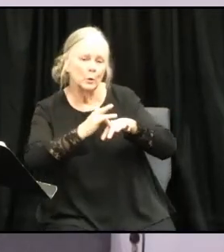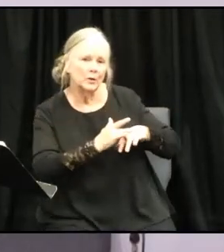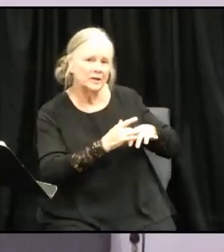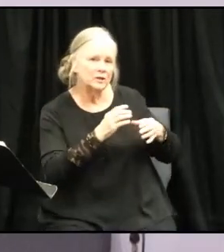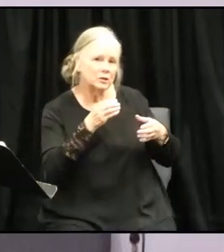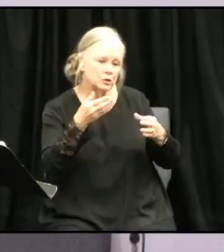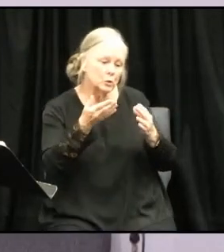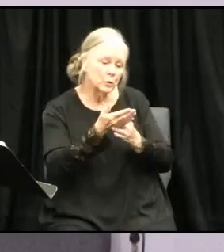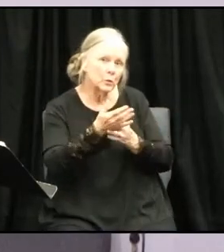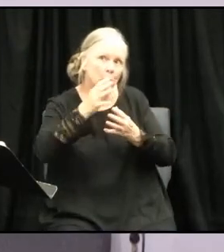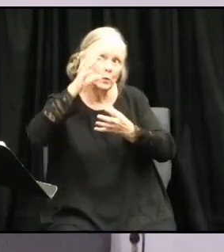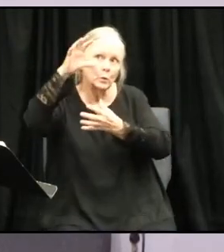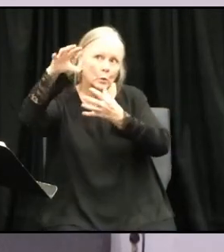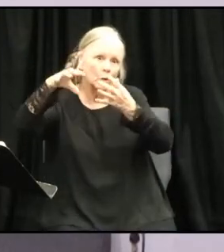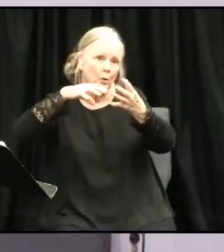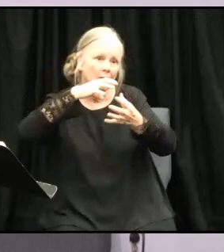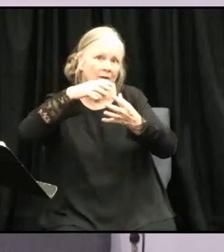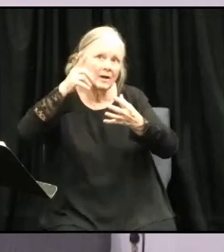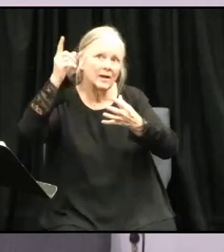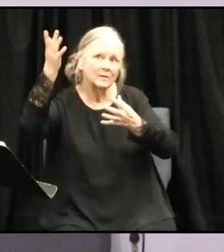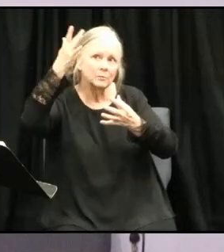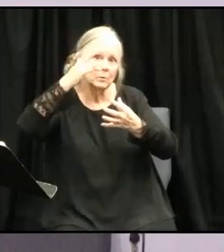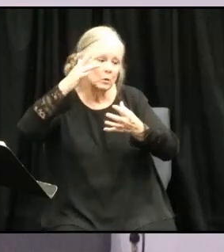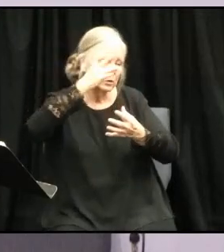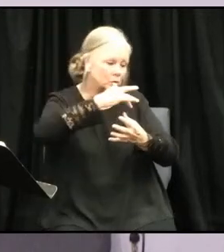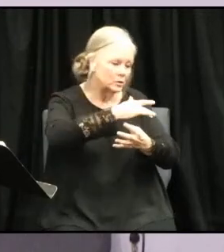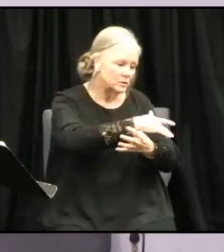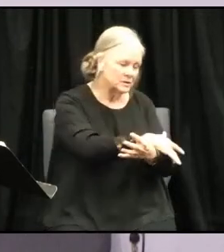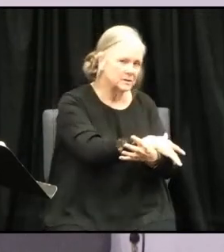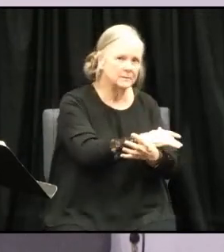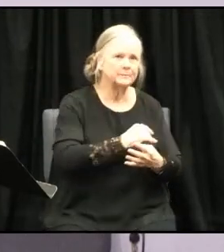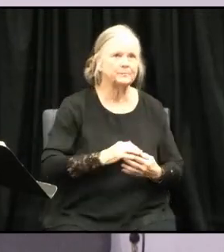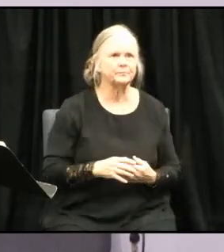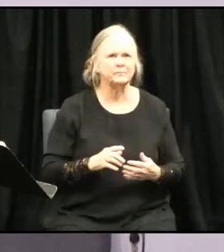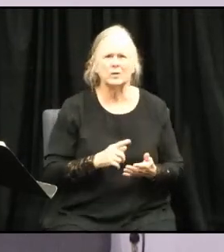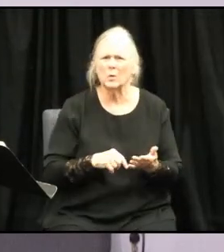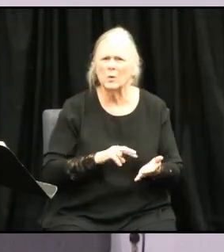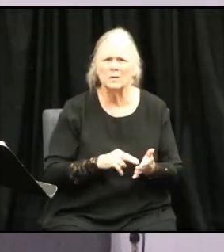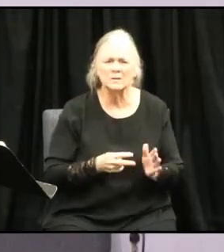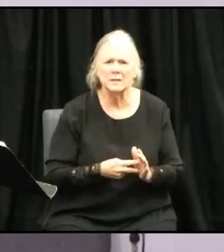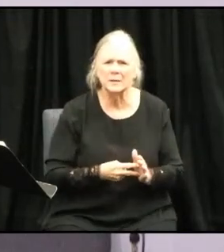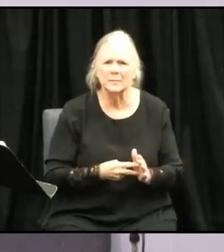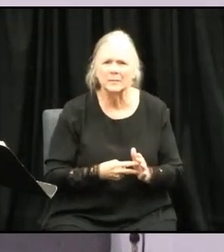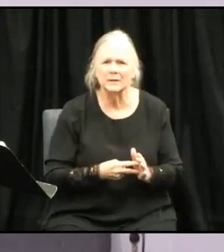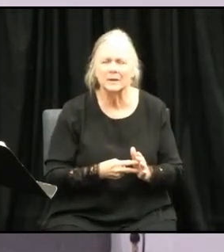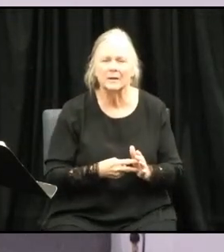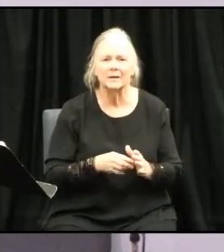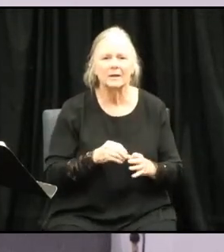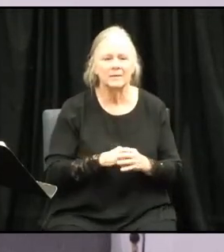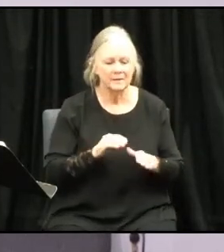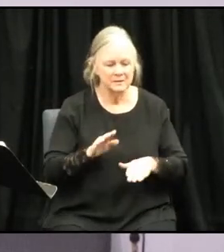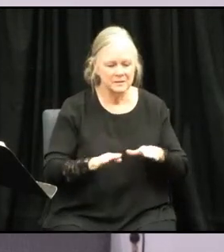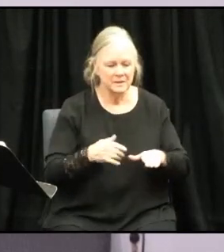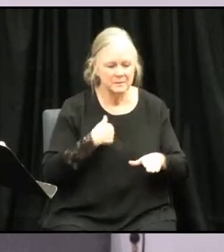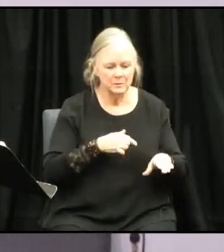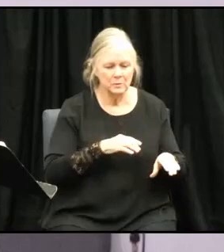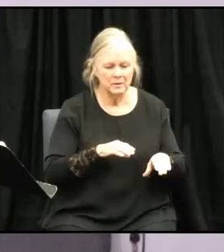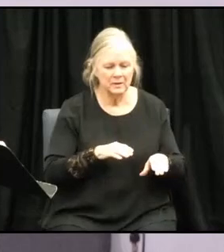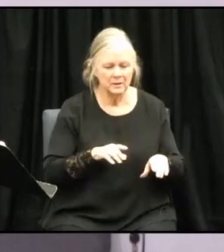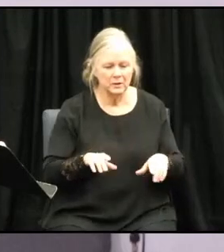Now, what does this mean for us today in Jesus Christ, in the steps we take, the lives we live, the ministry we do? Here it